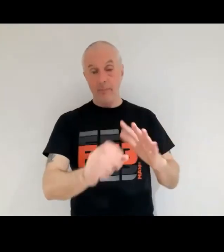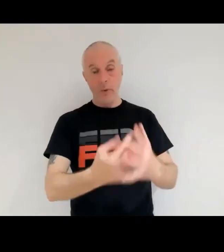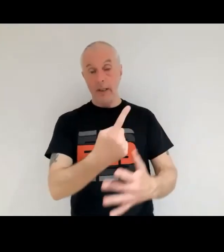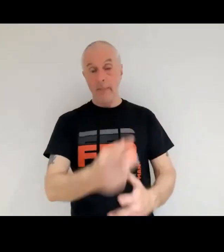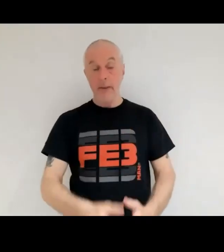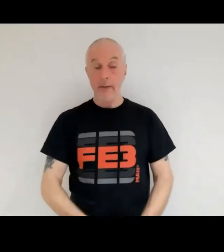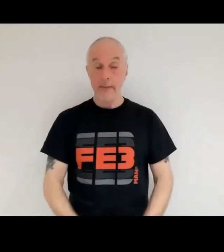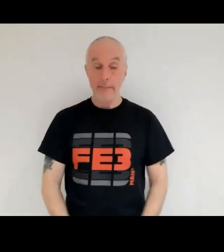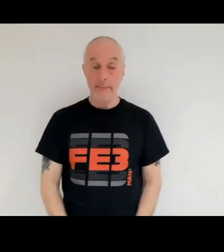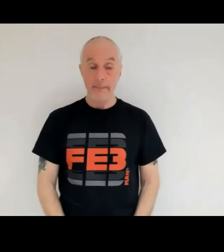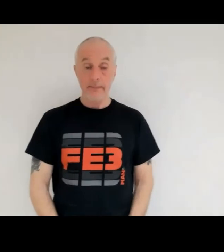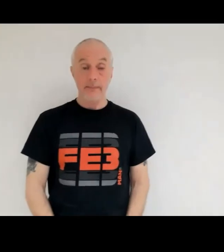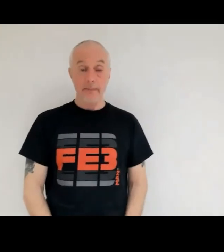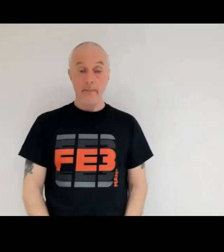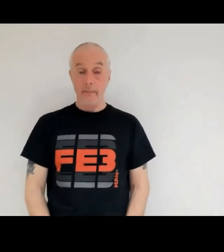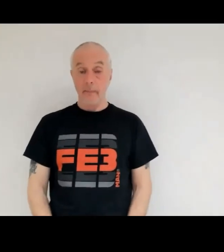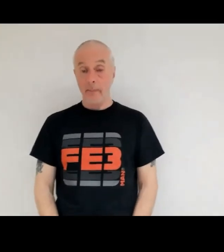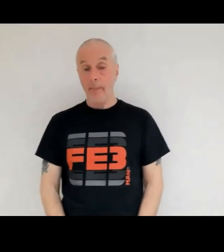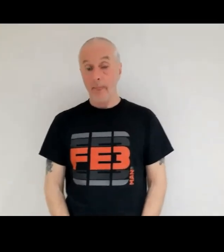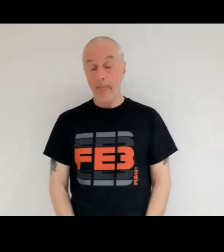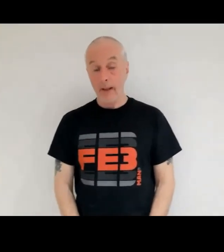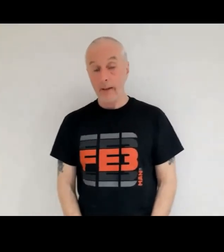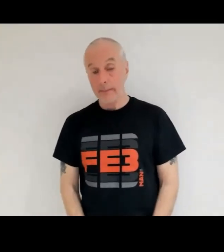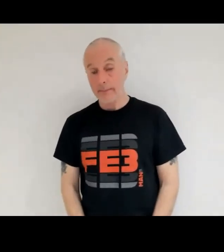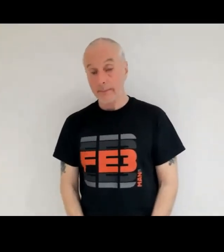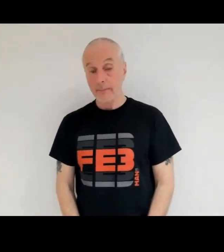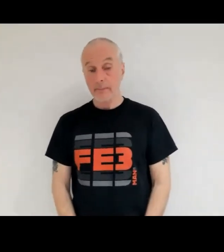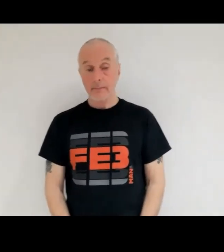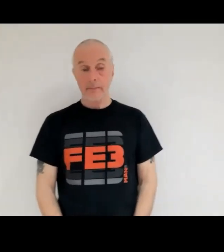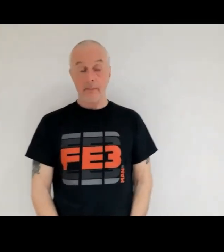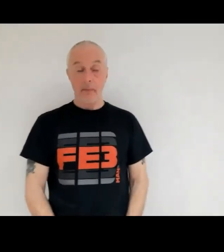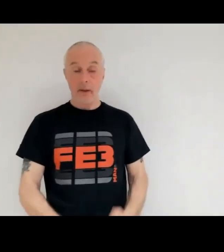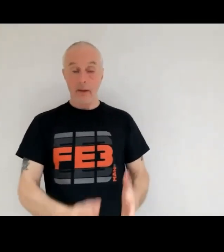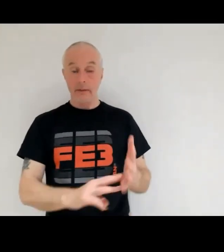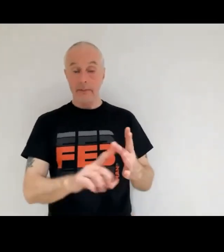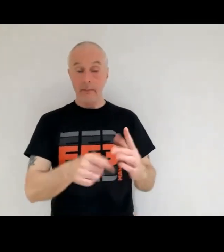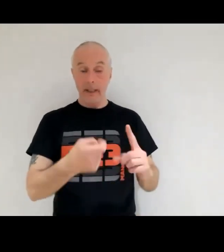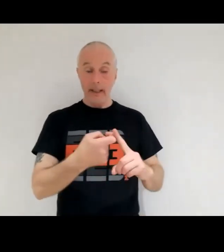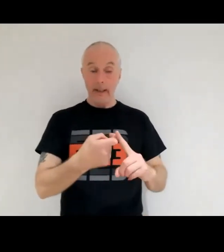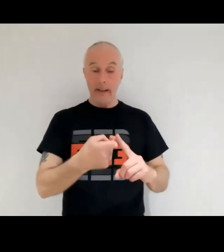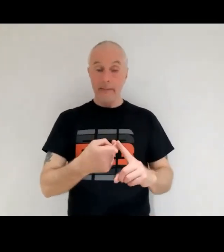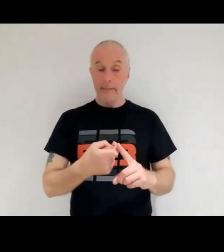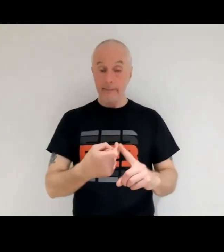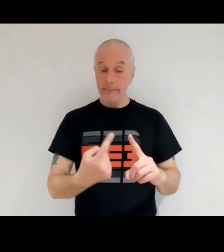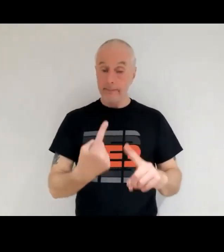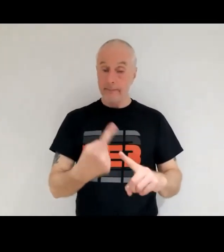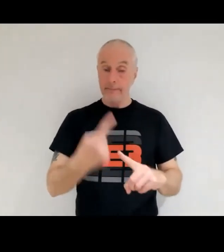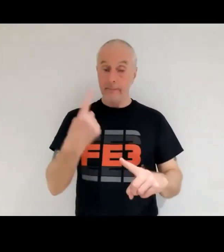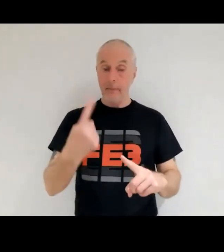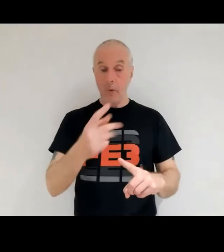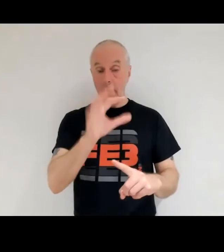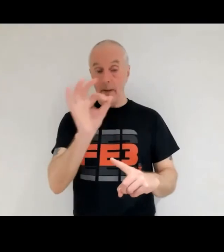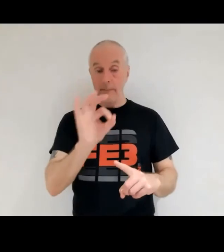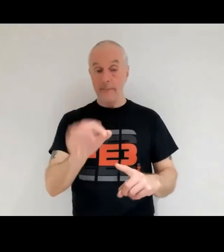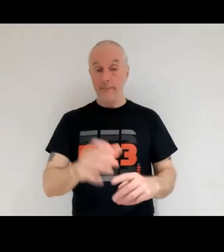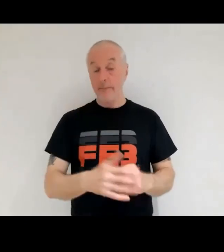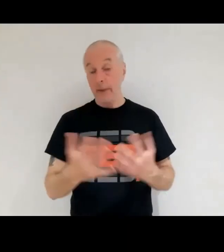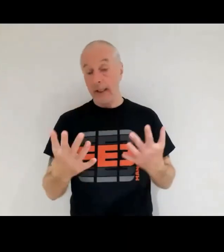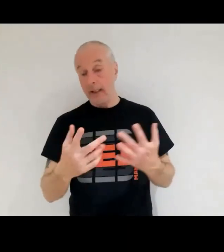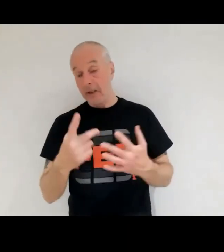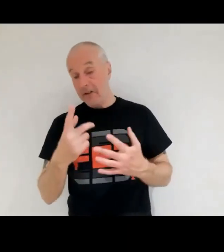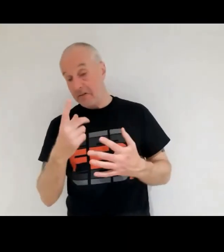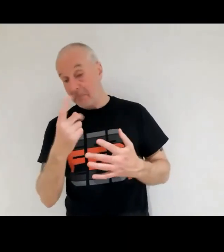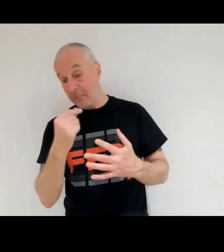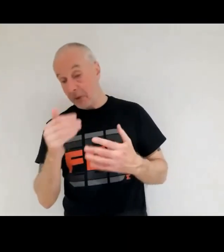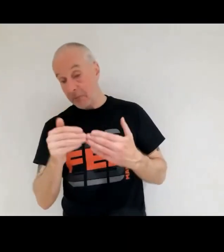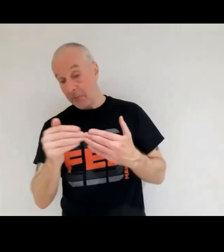Brilliant, thank you, Tommy. Yeah, I think that makes perfect sense. I know, back to Mick. Mick asks a quick question, which is there any prospect to